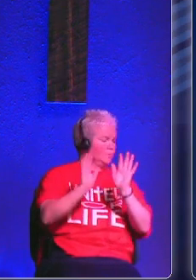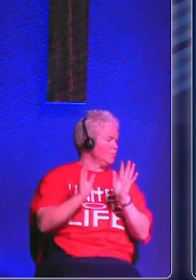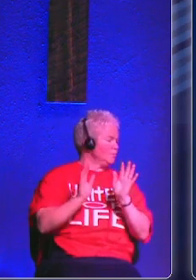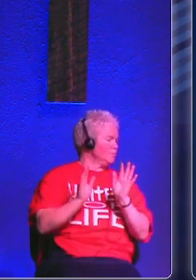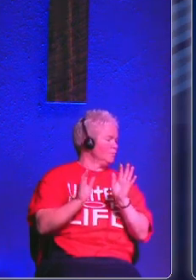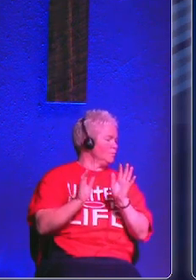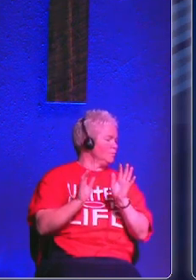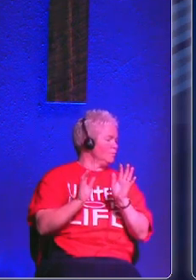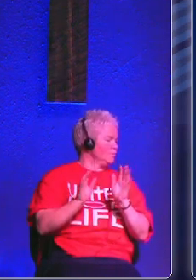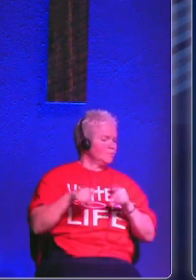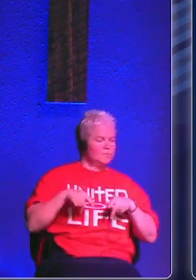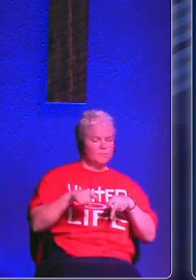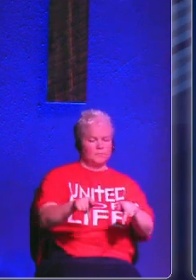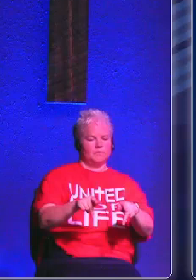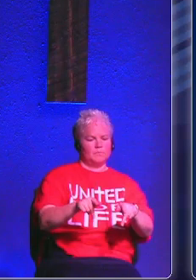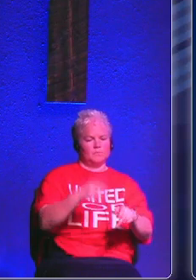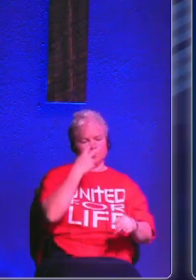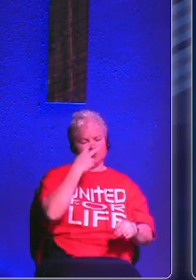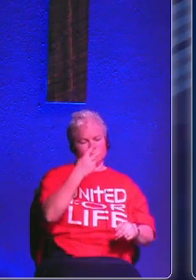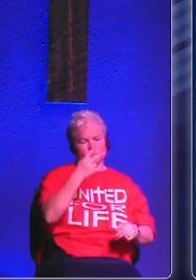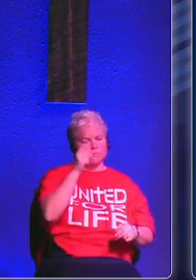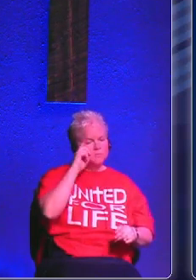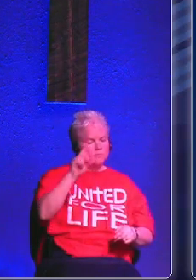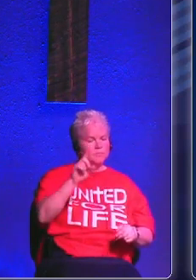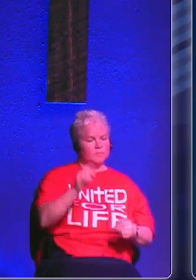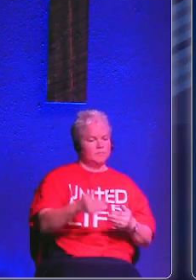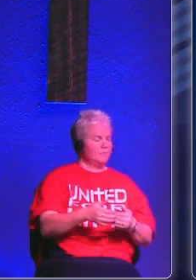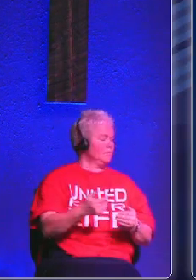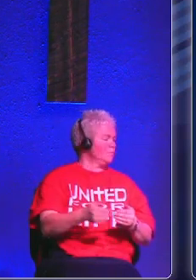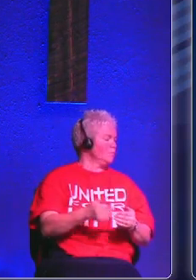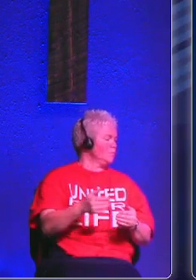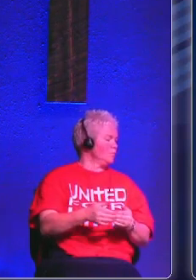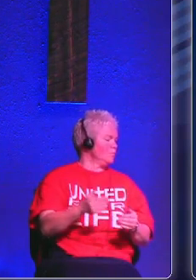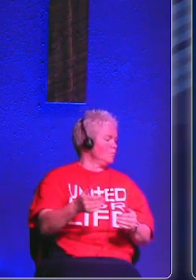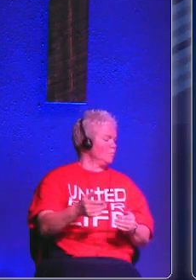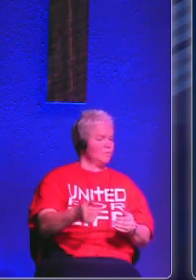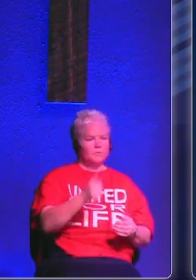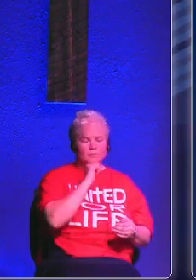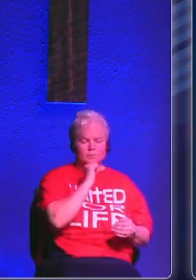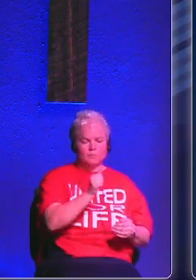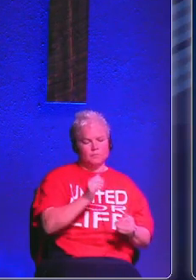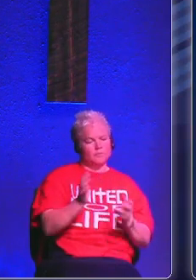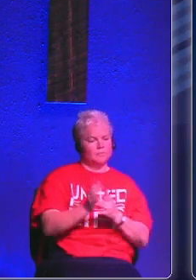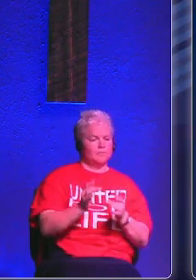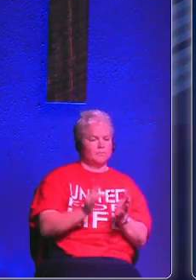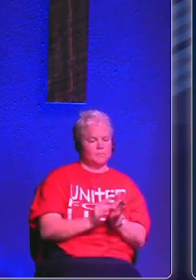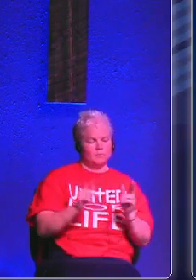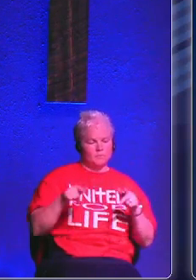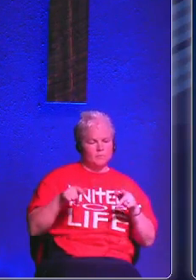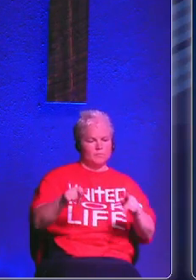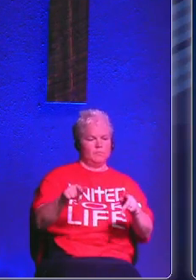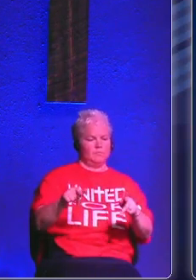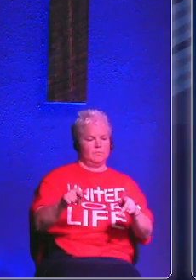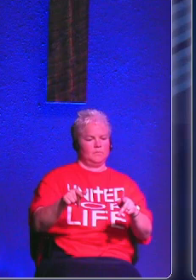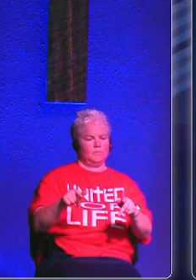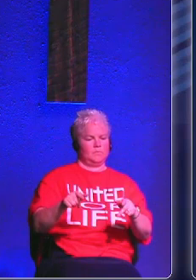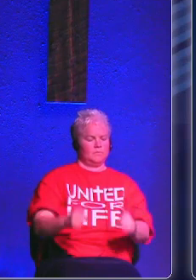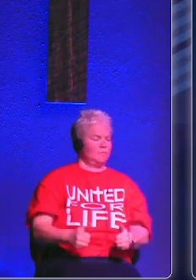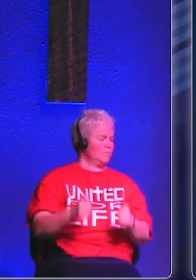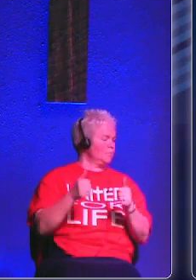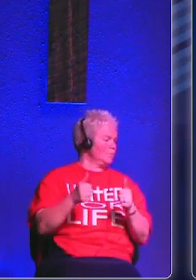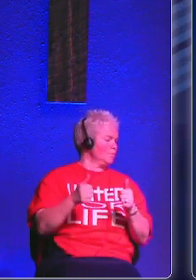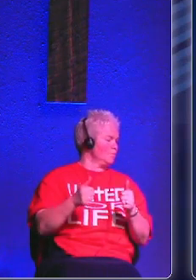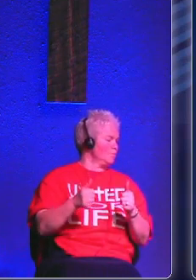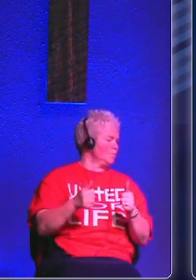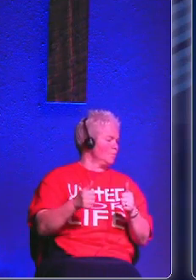great. That's the path people are looking for, the easiest path, but that's not Jesus's path. We do not